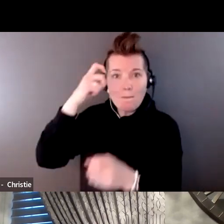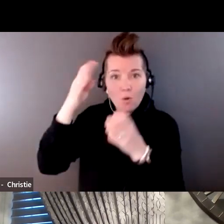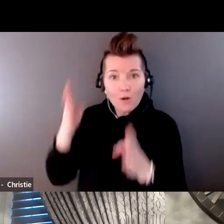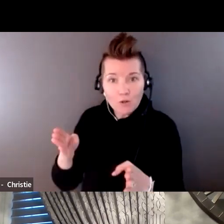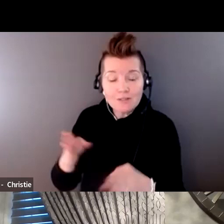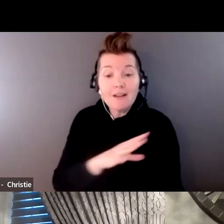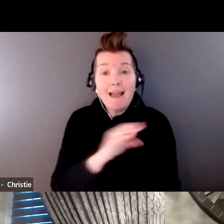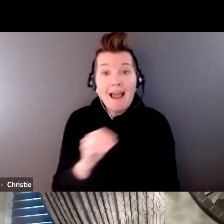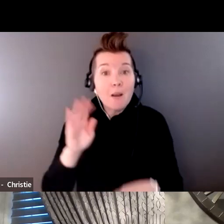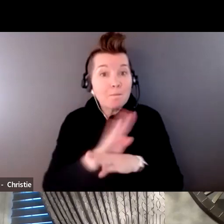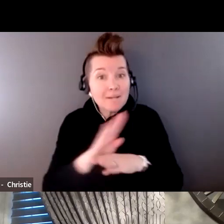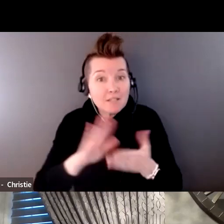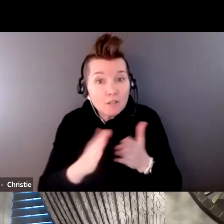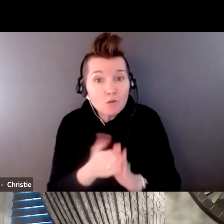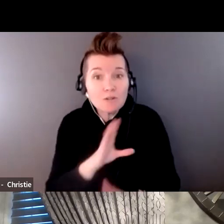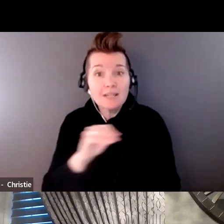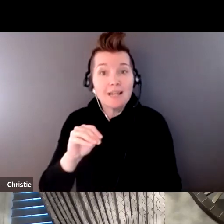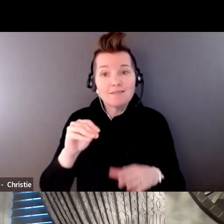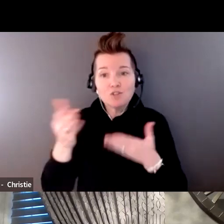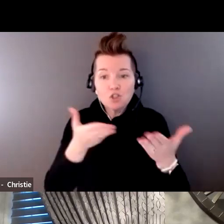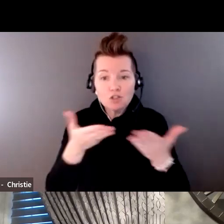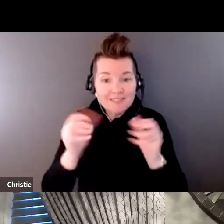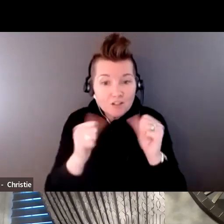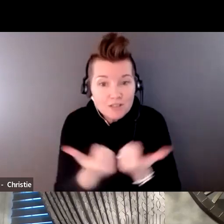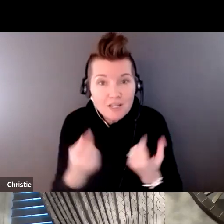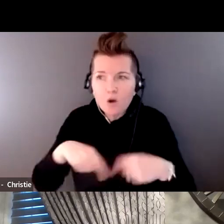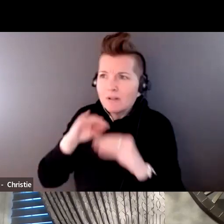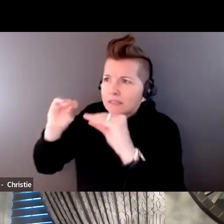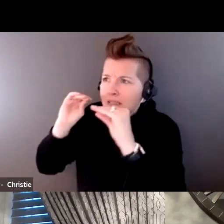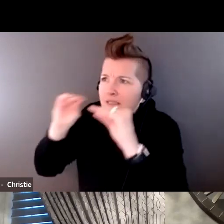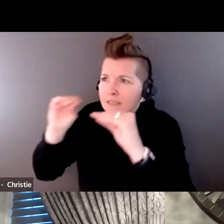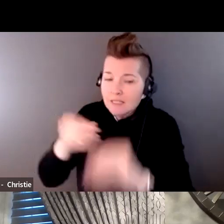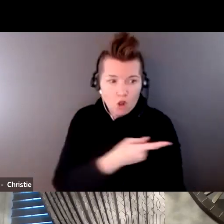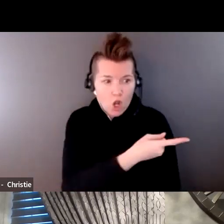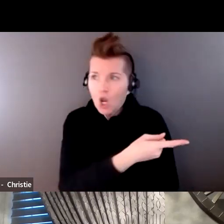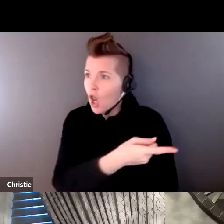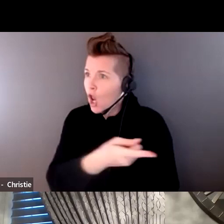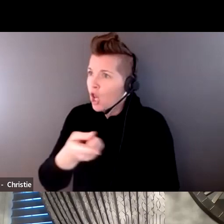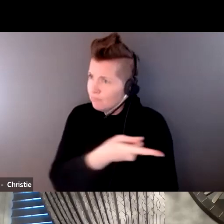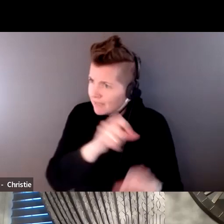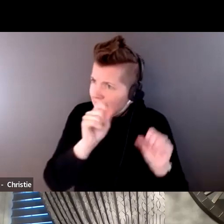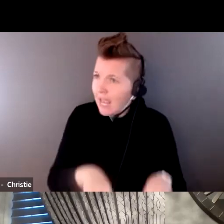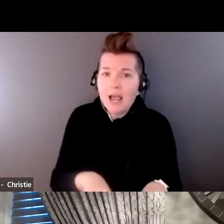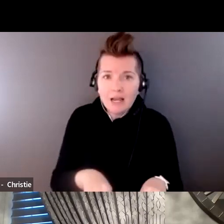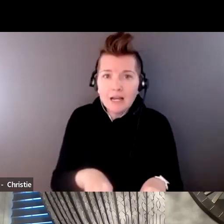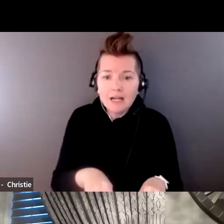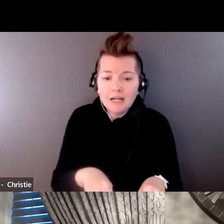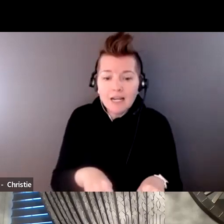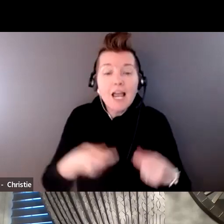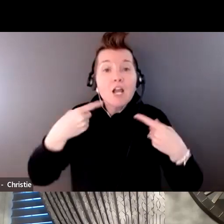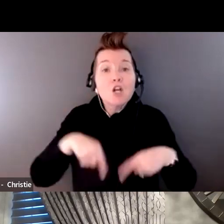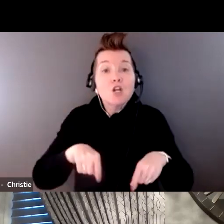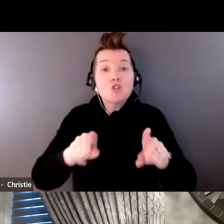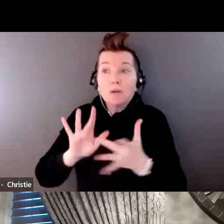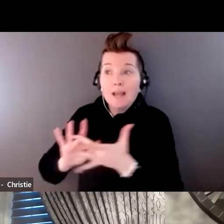and the business community about the capacities of the youth in our employment training program. And throughout the delivery of outreach events, they were